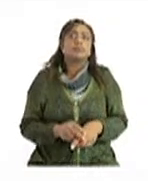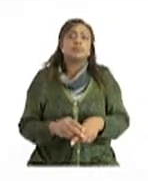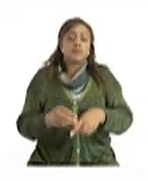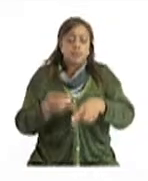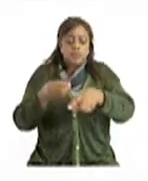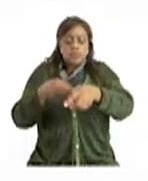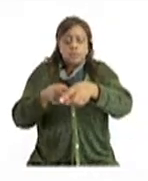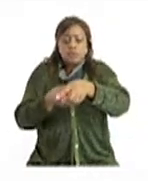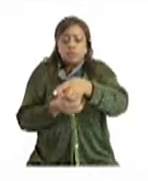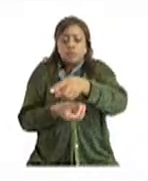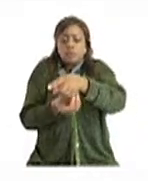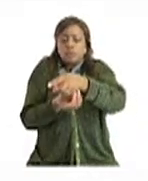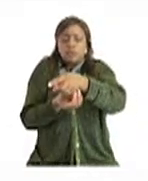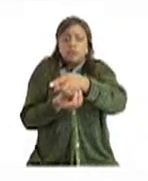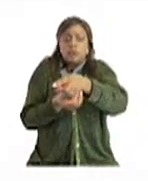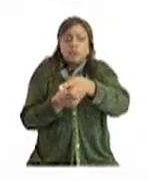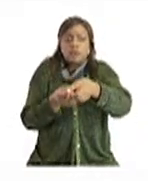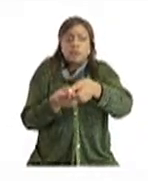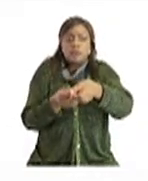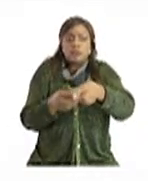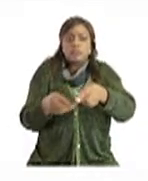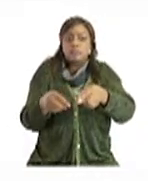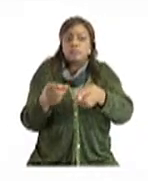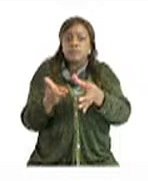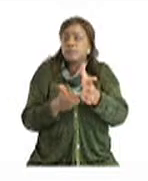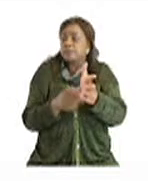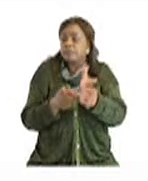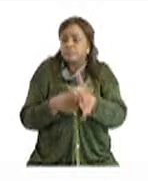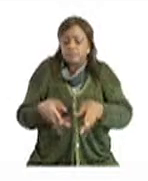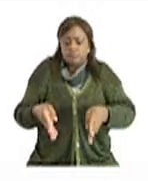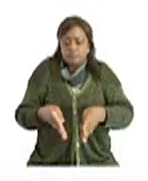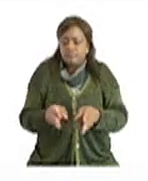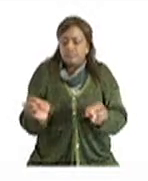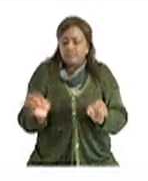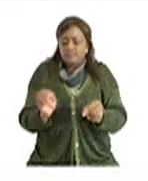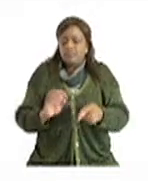It is not part of the reproductive system.